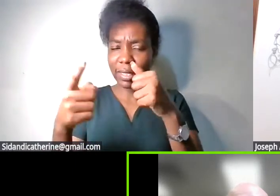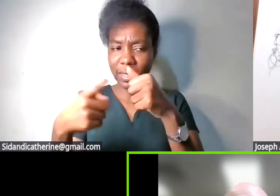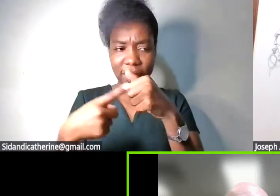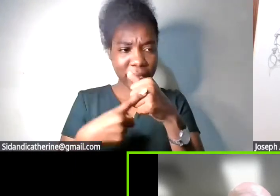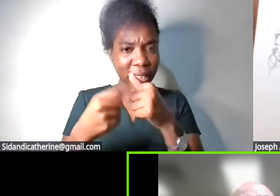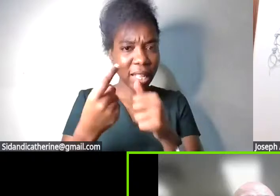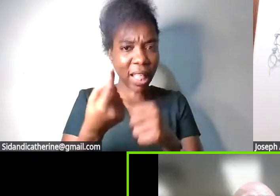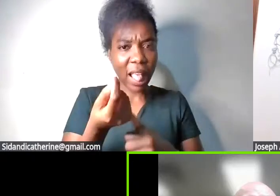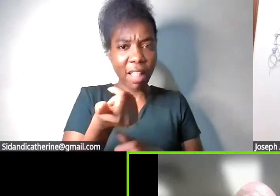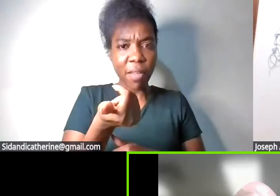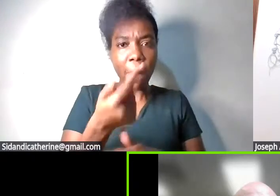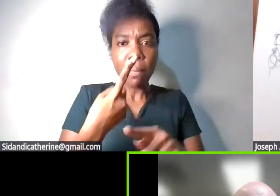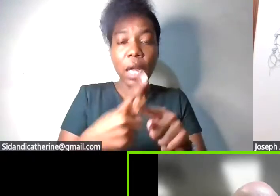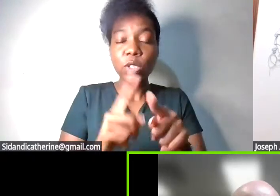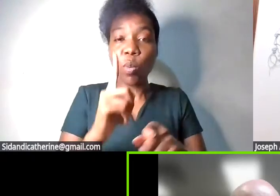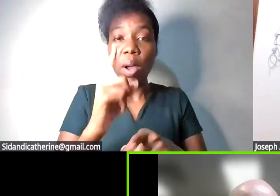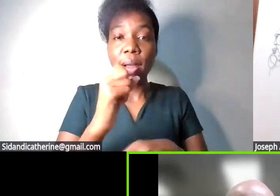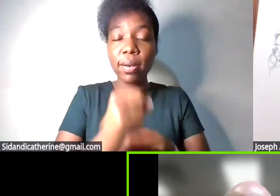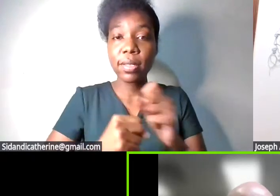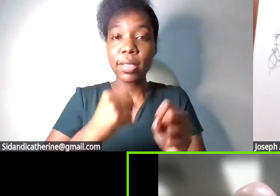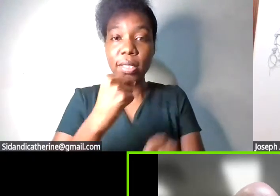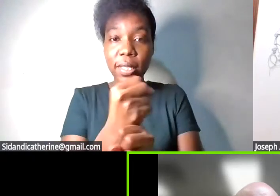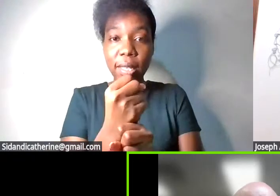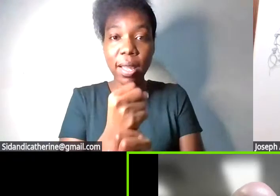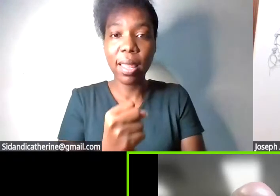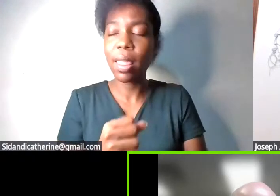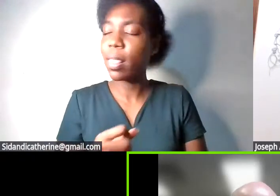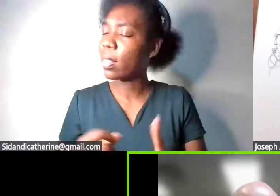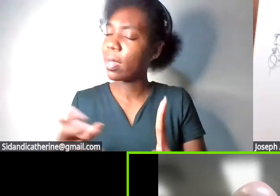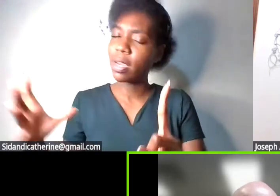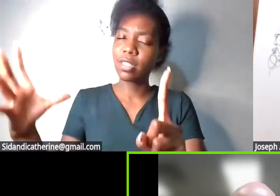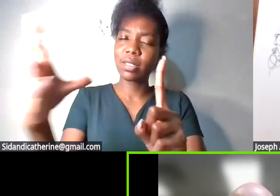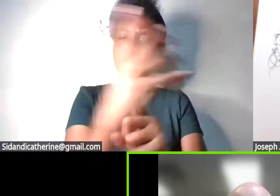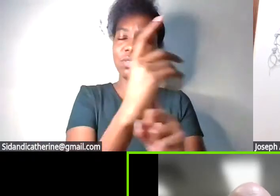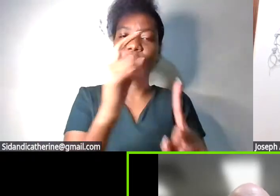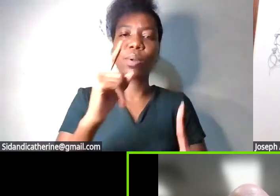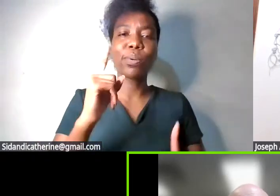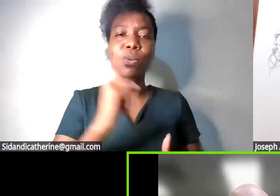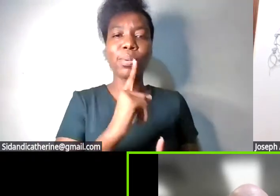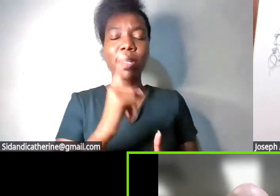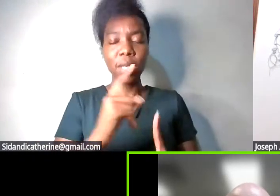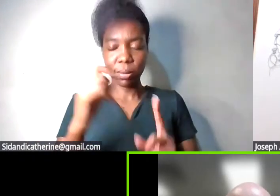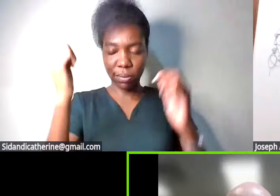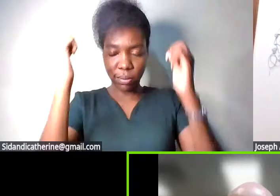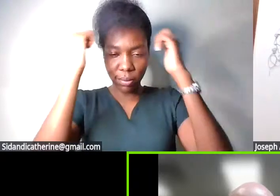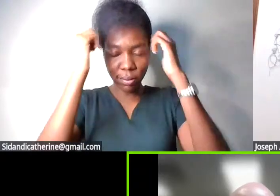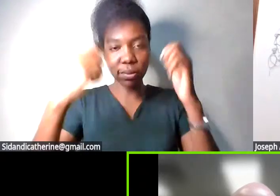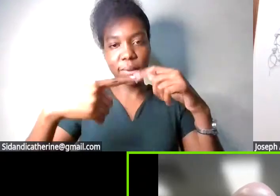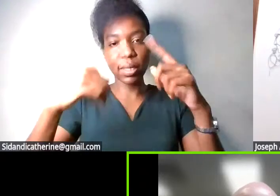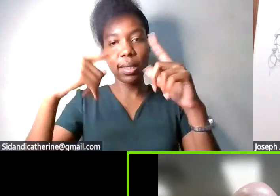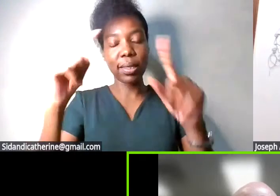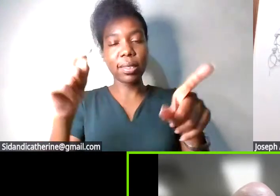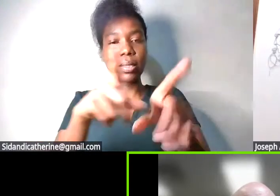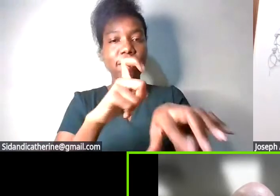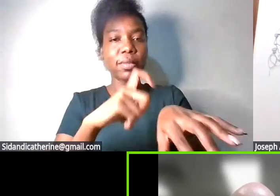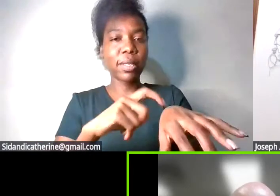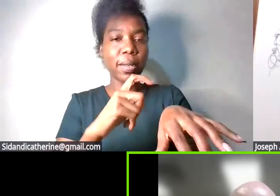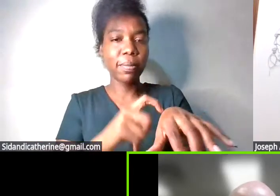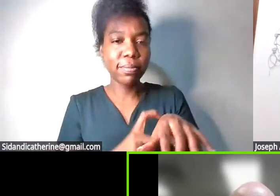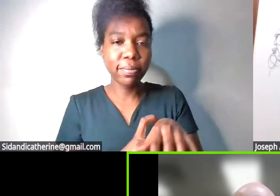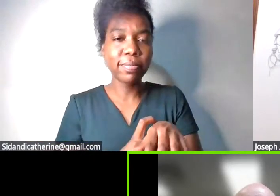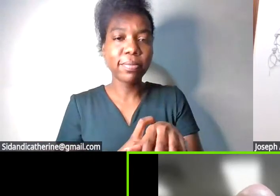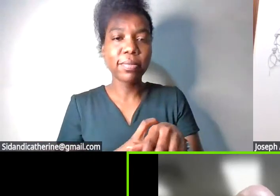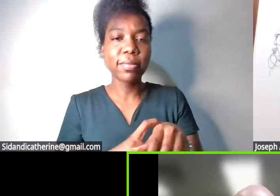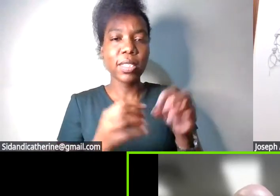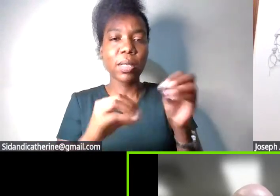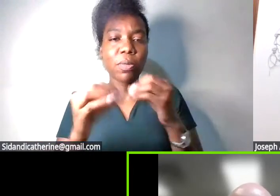only achieving such an outstanding academic success, but at the same time, he grew into a very a young